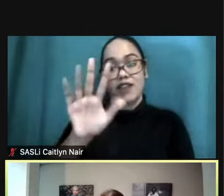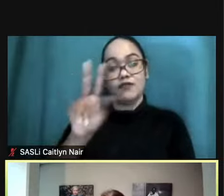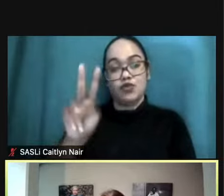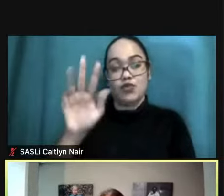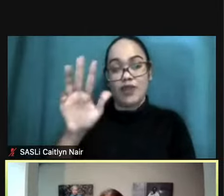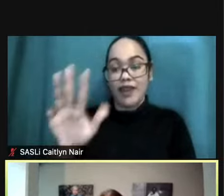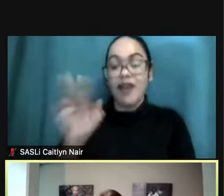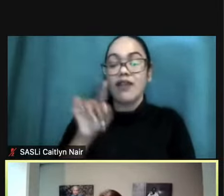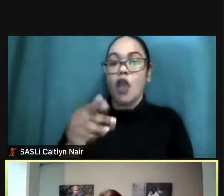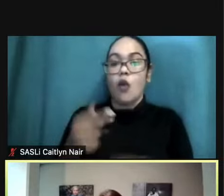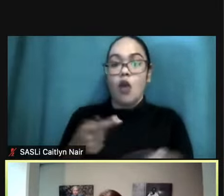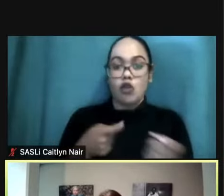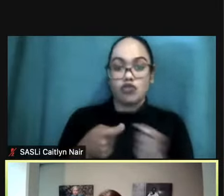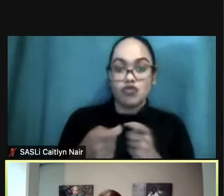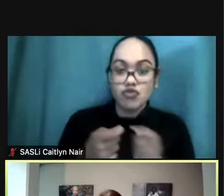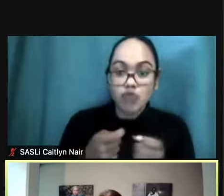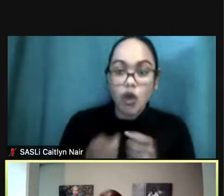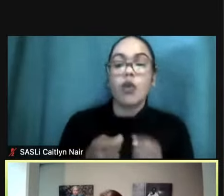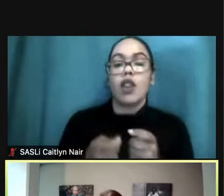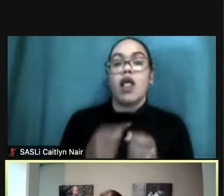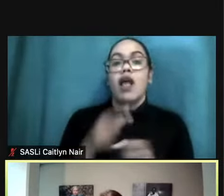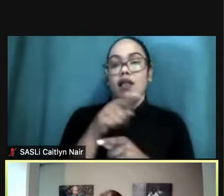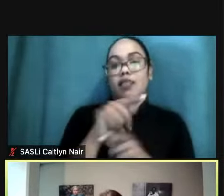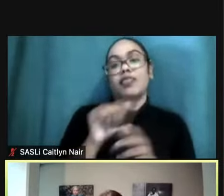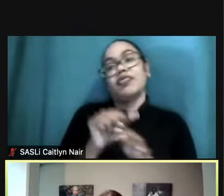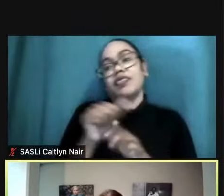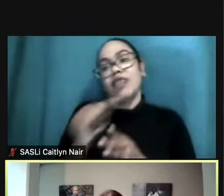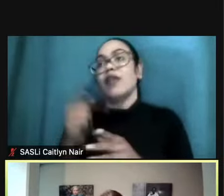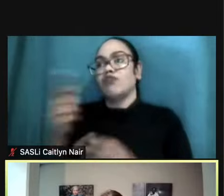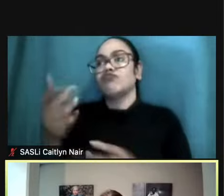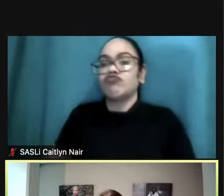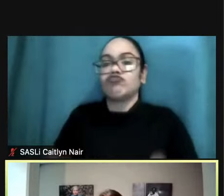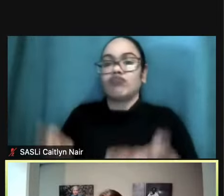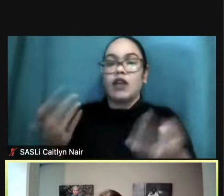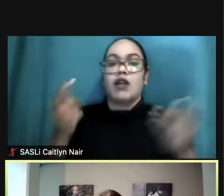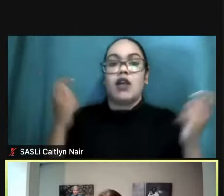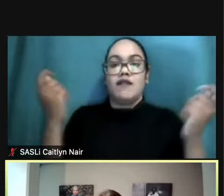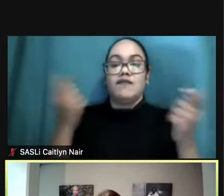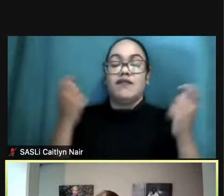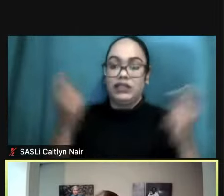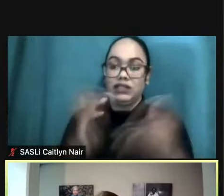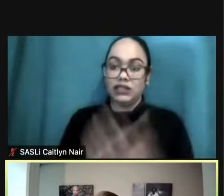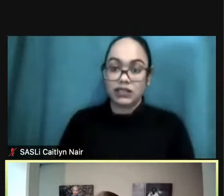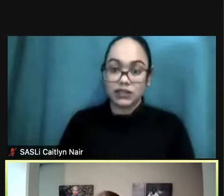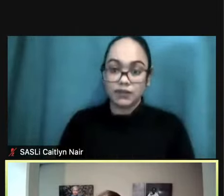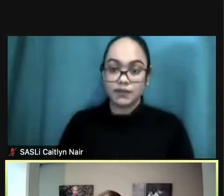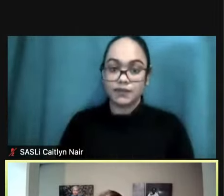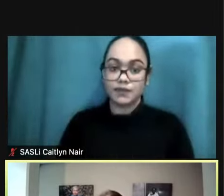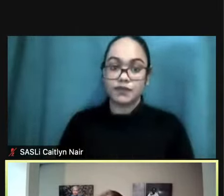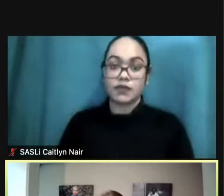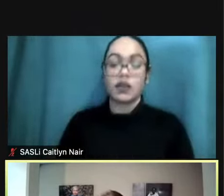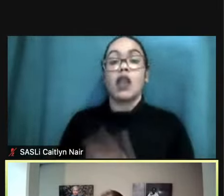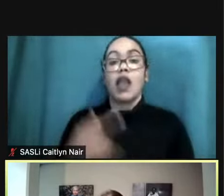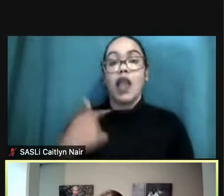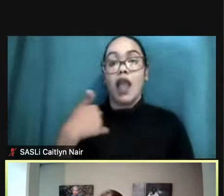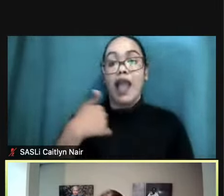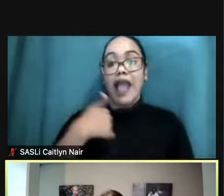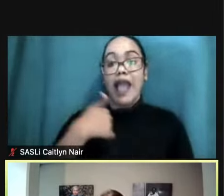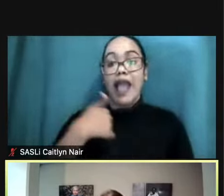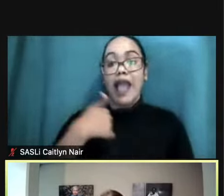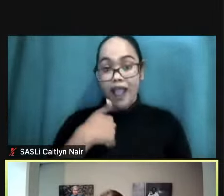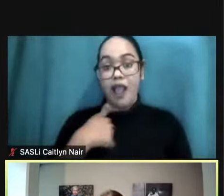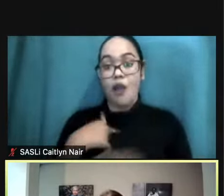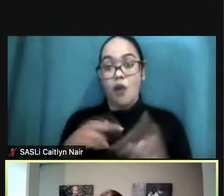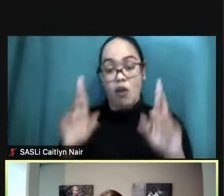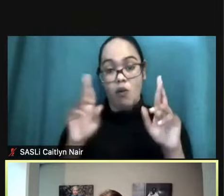us and begin to concern the world, it is as serious as one expect. Of course, our best hope is